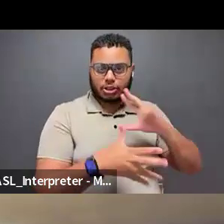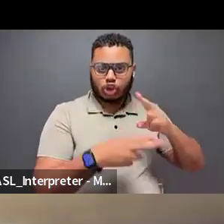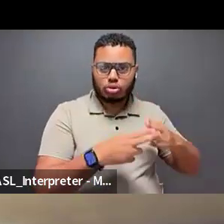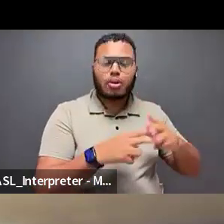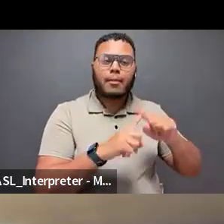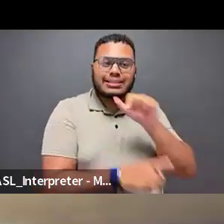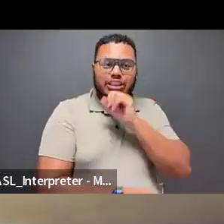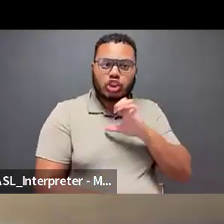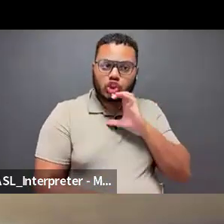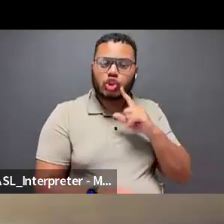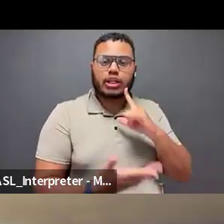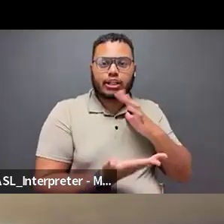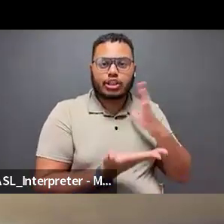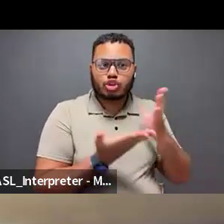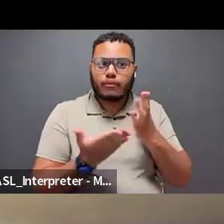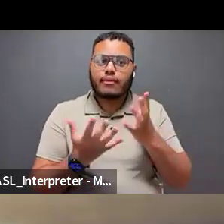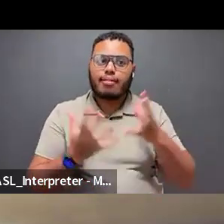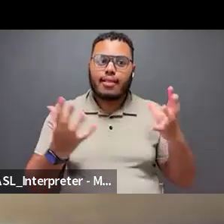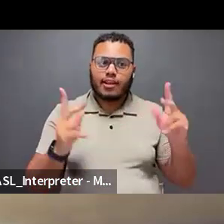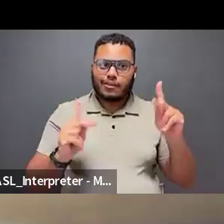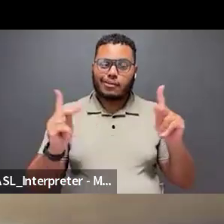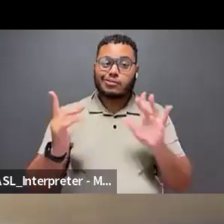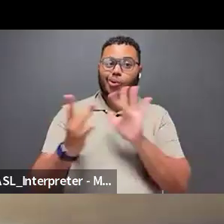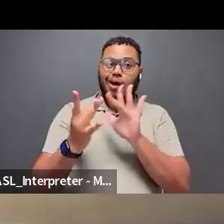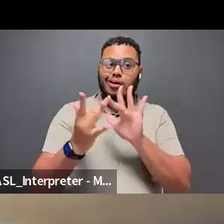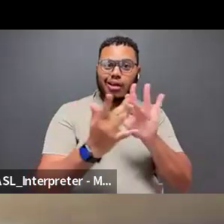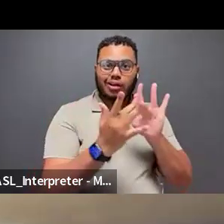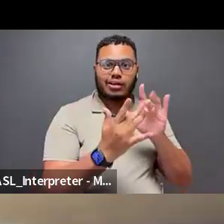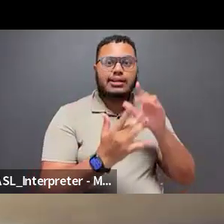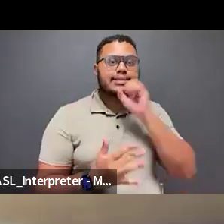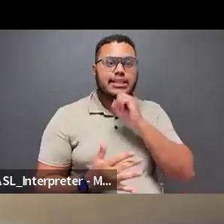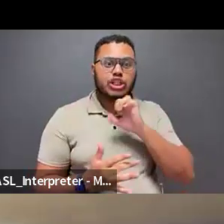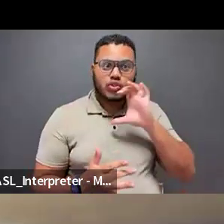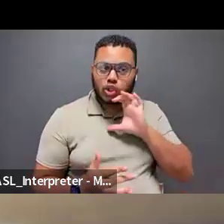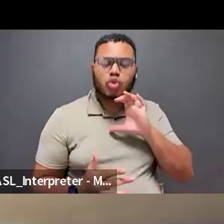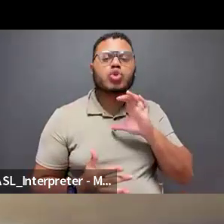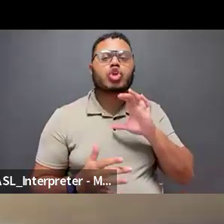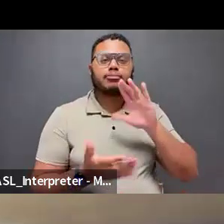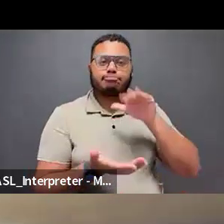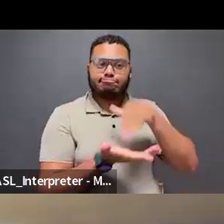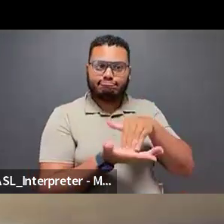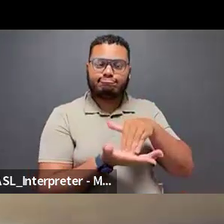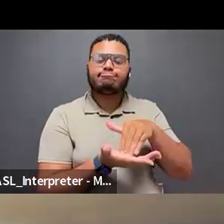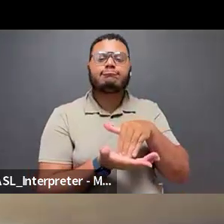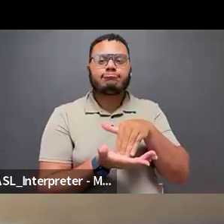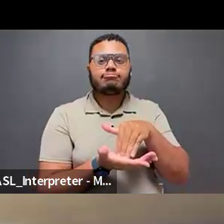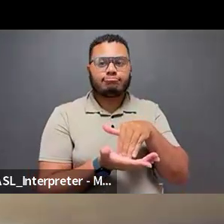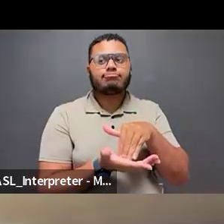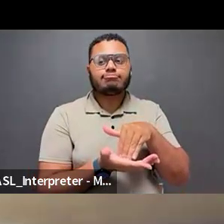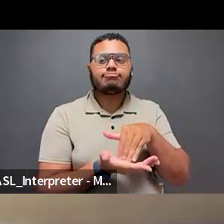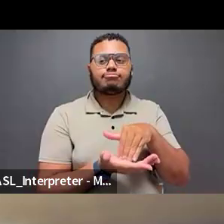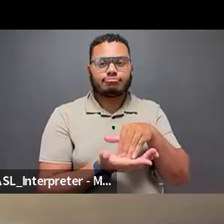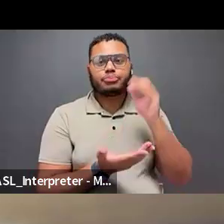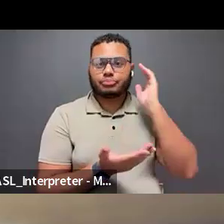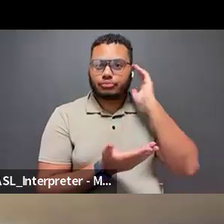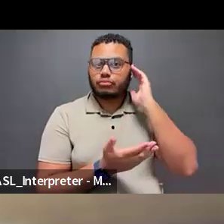they serve a lot of folks too. And so contacting senior centers might be another way. And the other thing